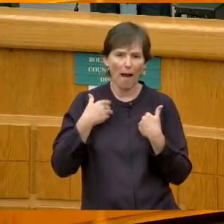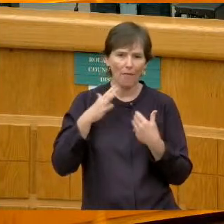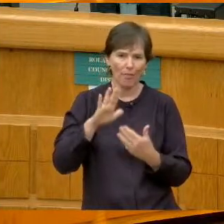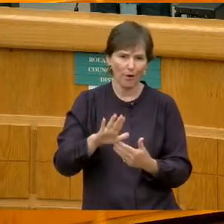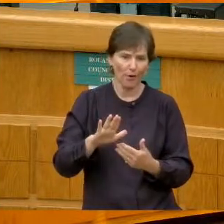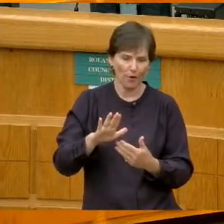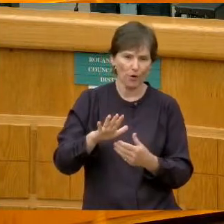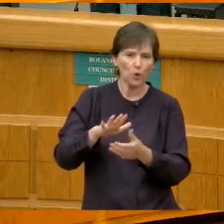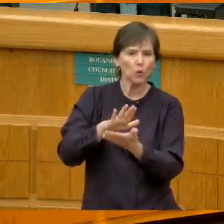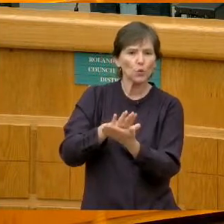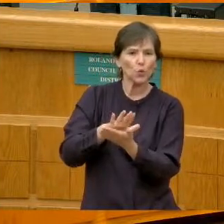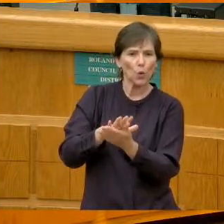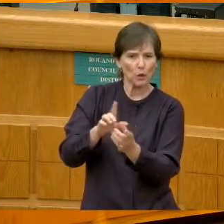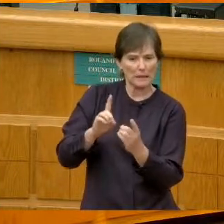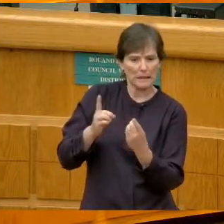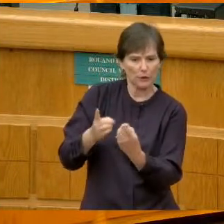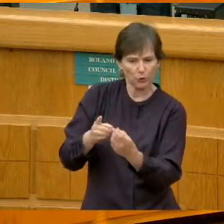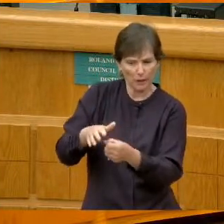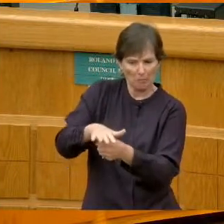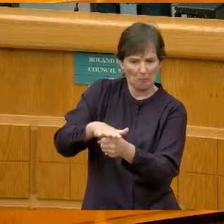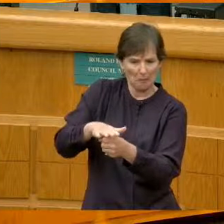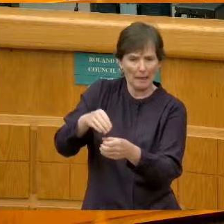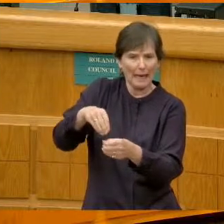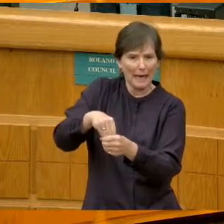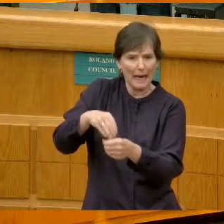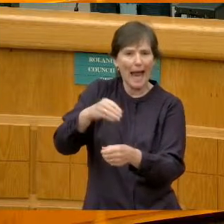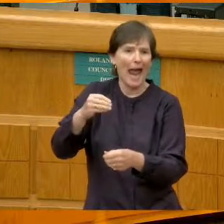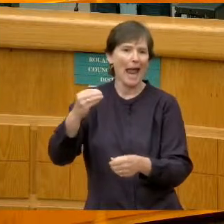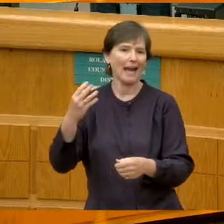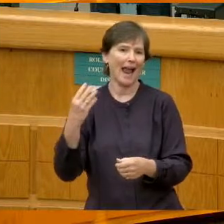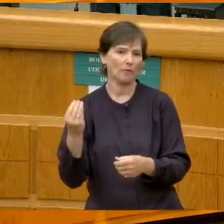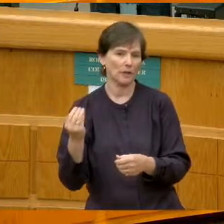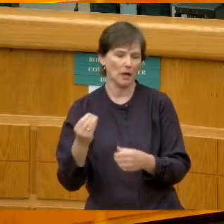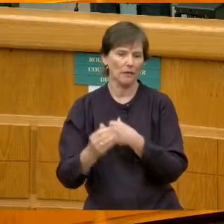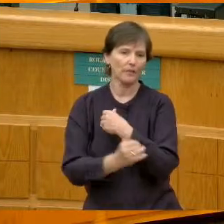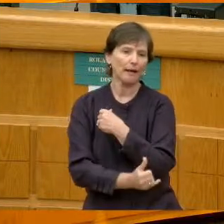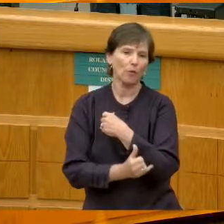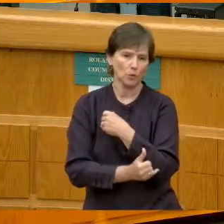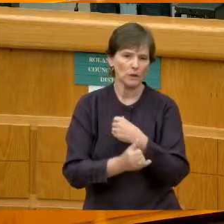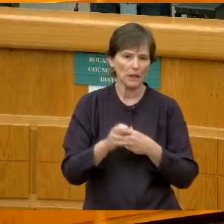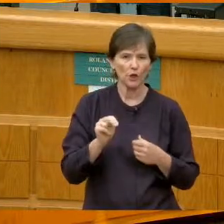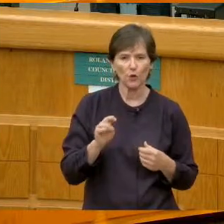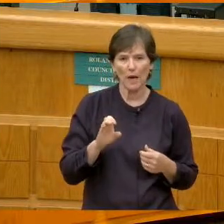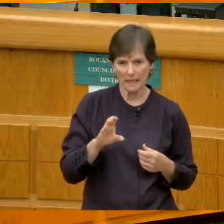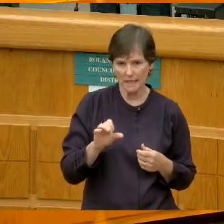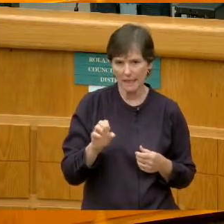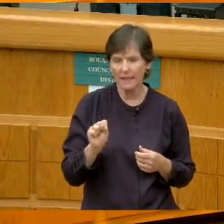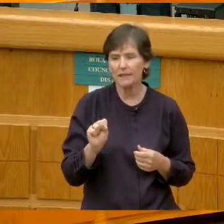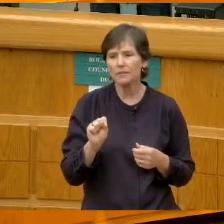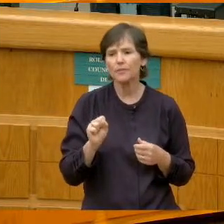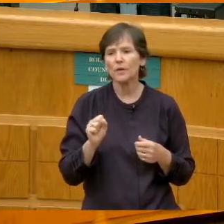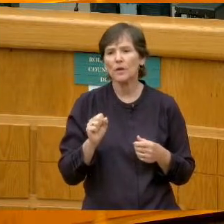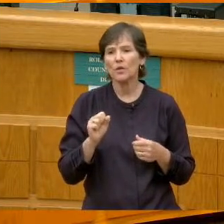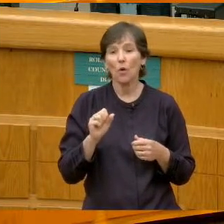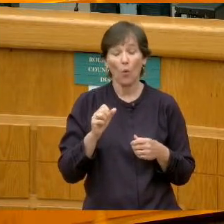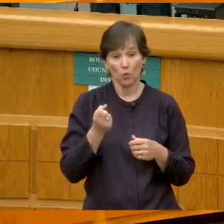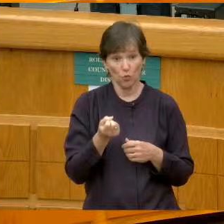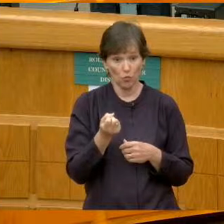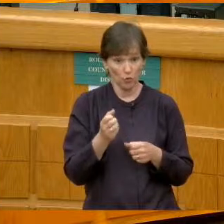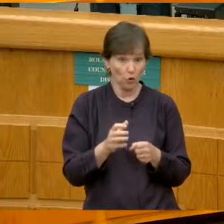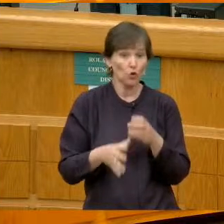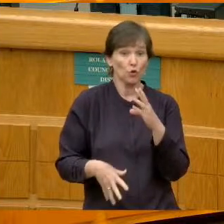some portion in Nueces County and some outside of our county. So there's 12 school districts. So we worked with all 12